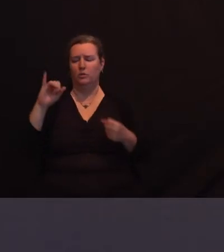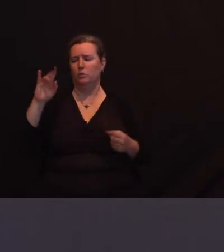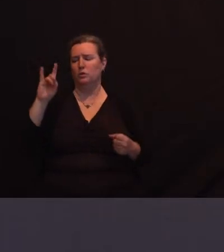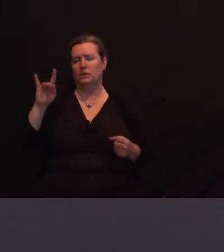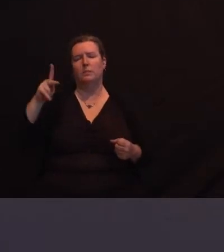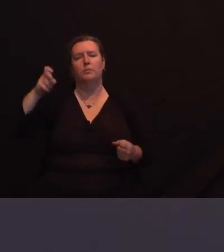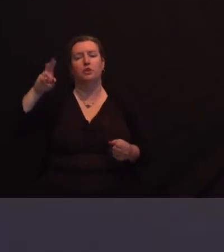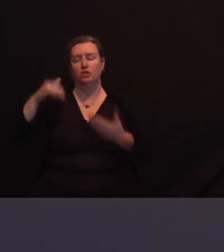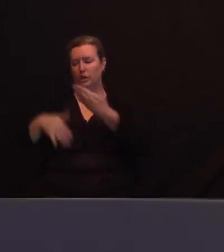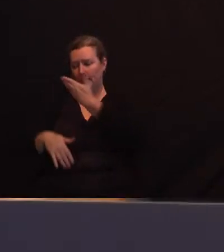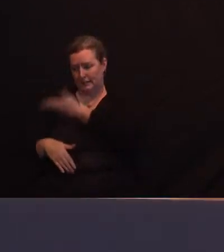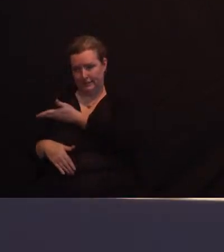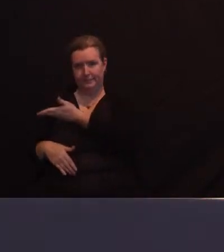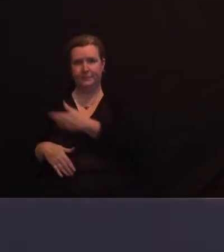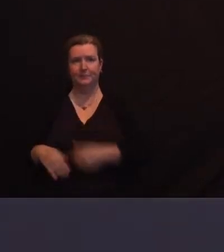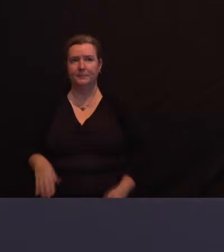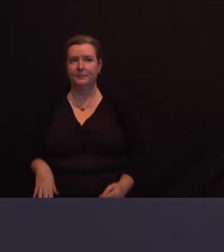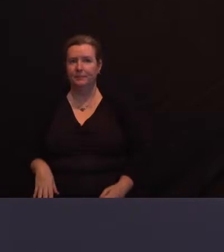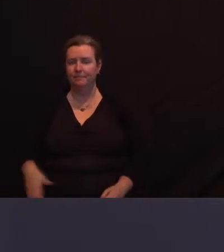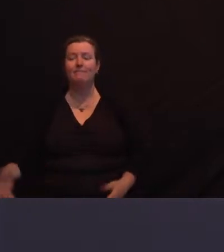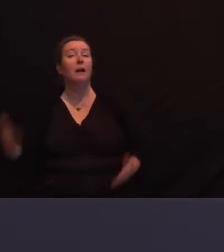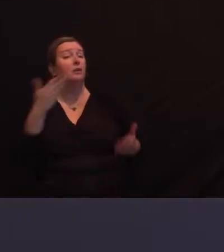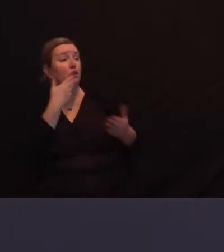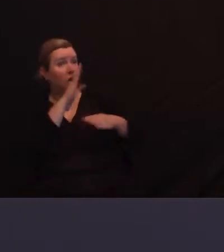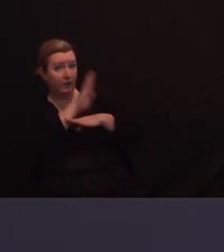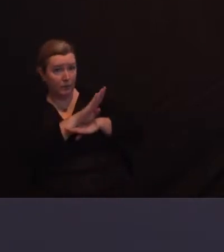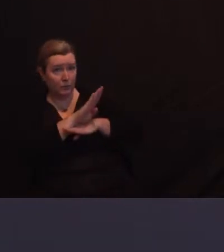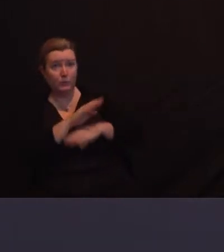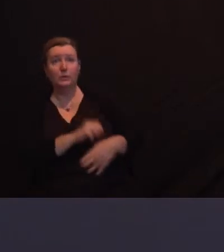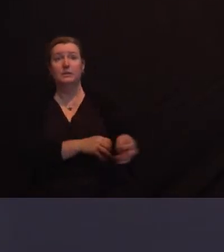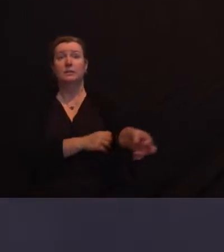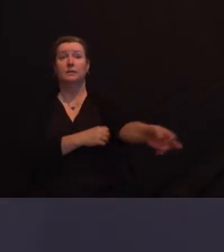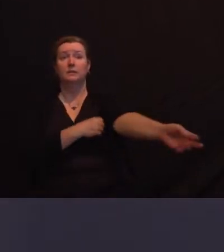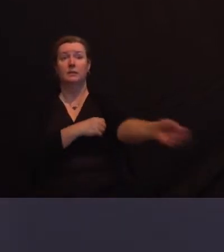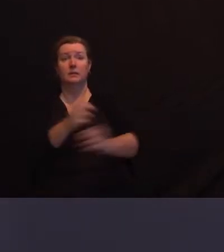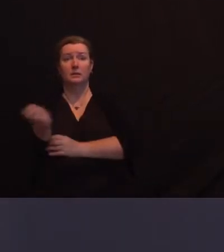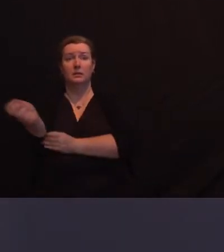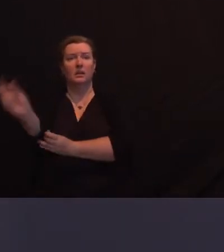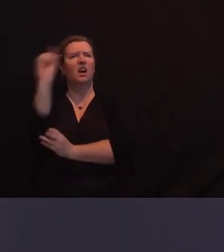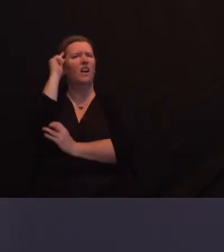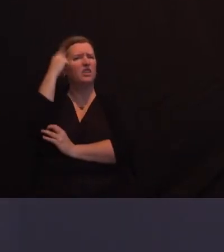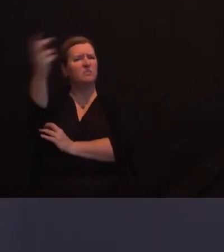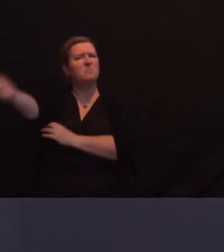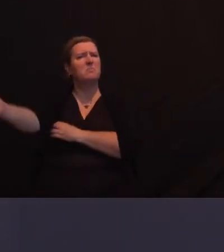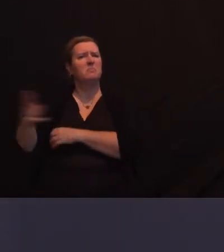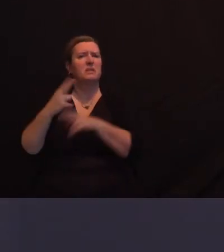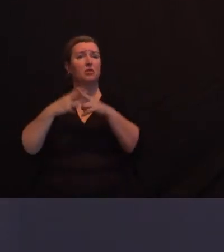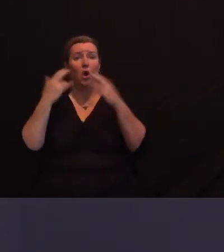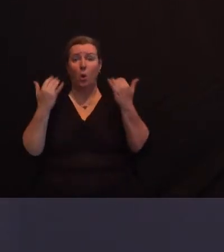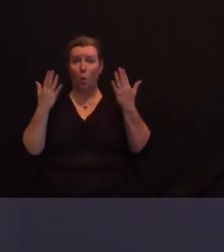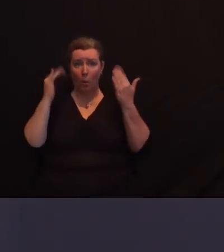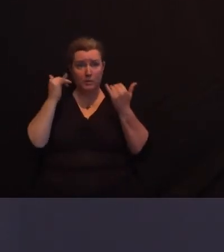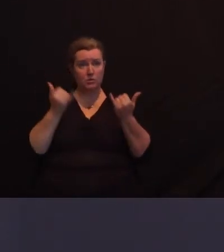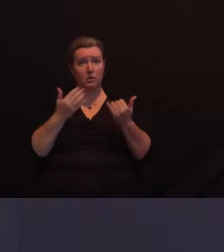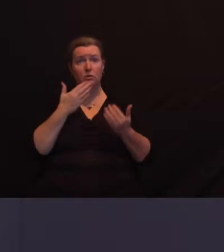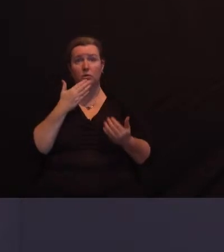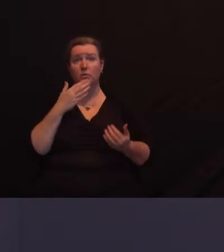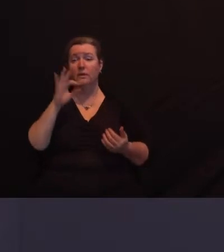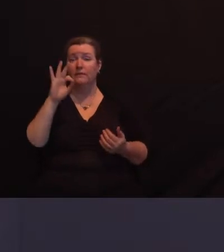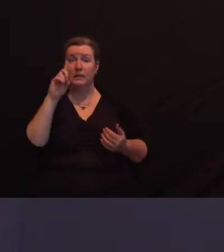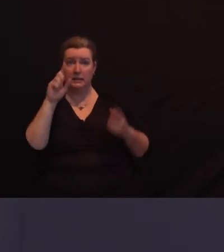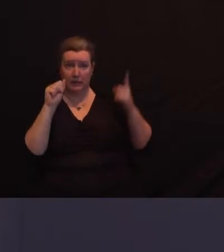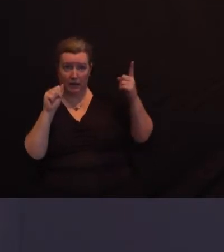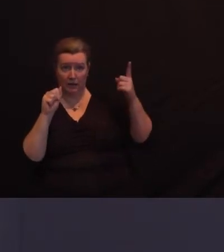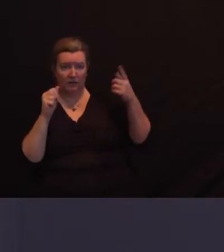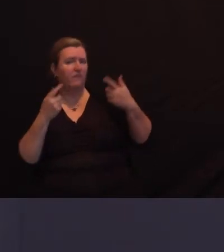Persichilli. Thank you, Governor, and good afternoon. Well, as Governor Murphy said, we hope today's news that the FDA has